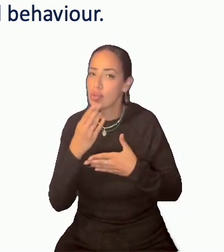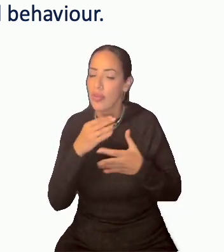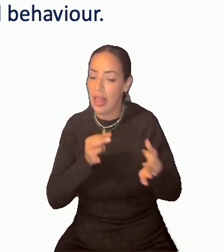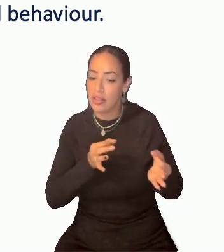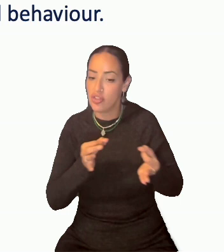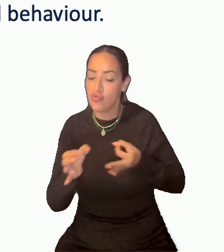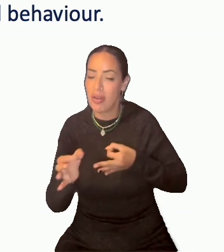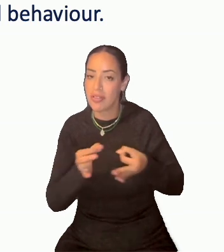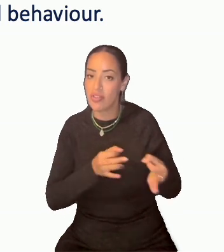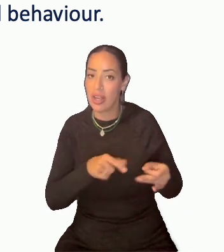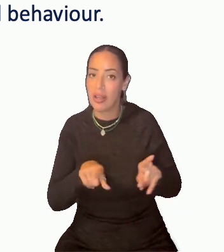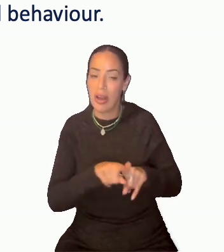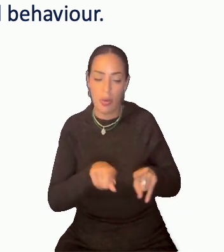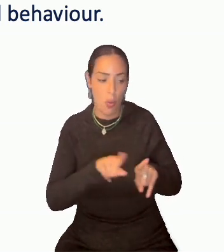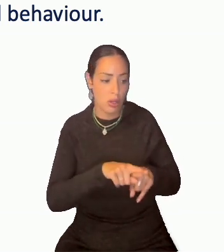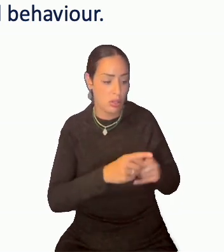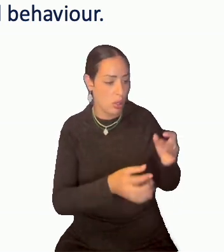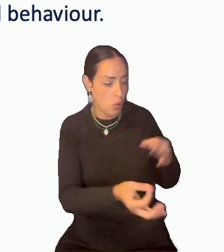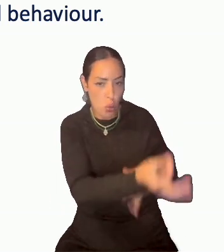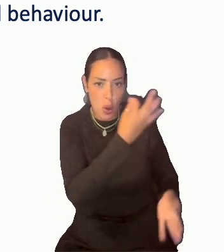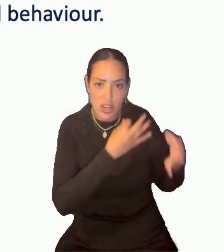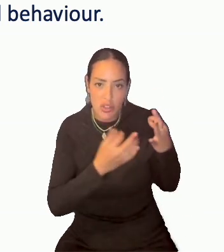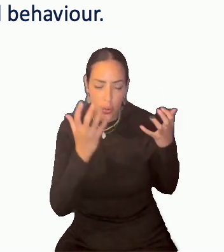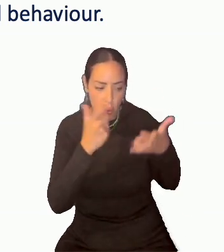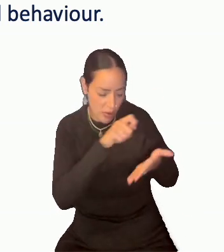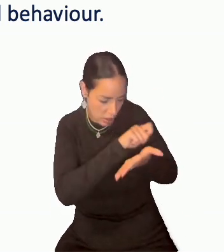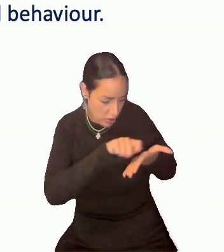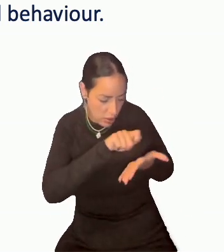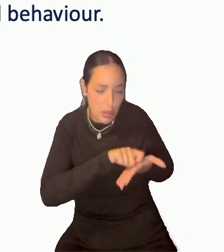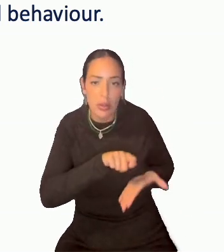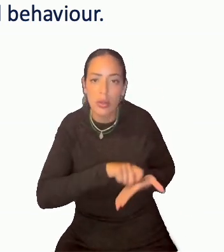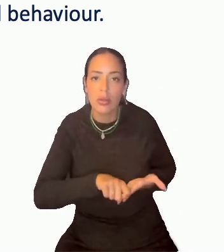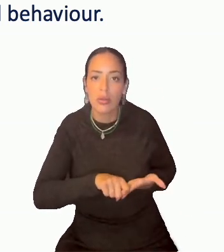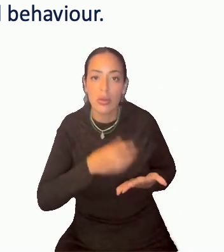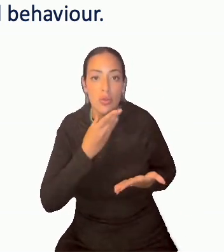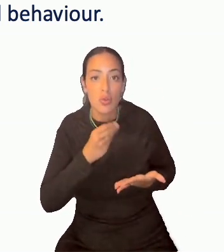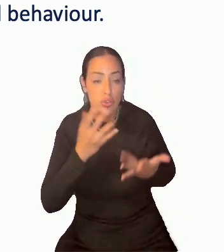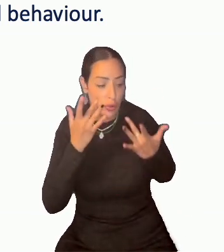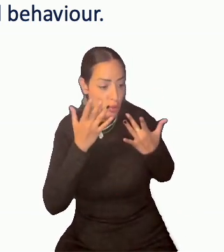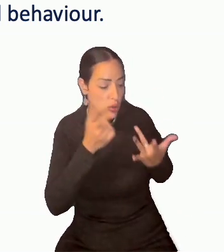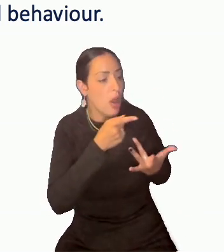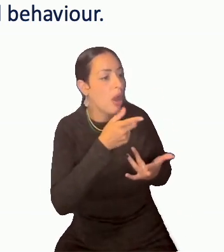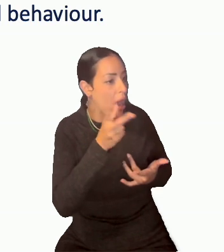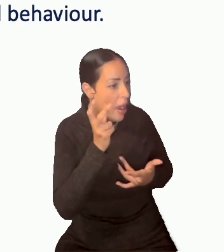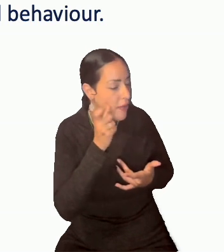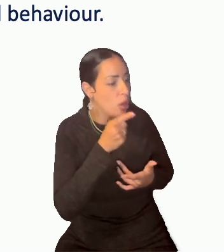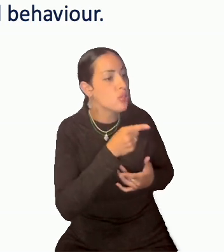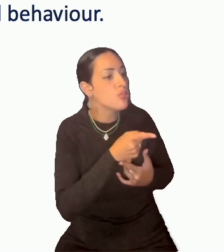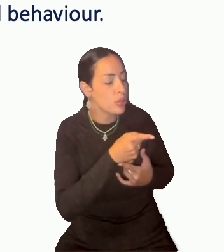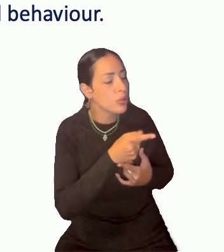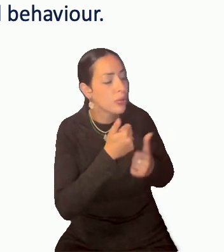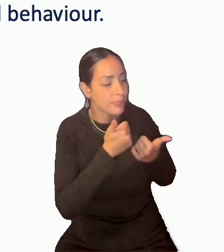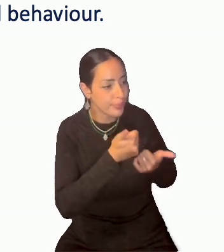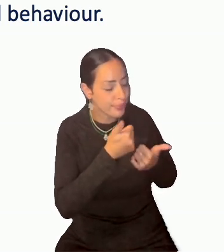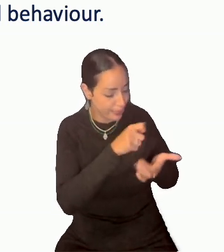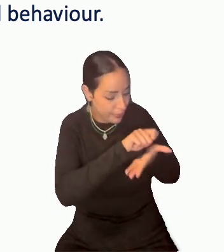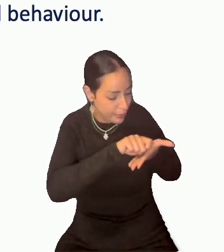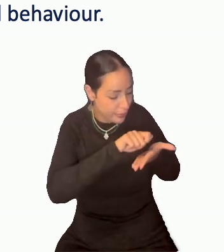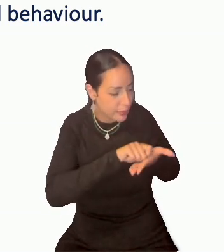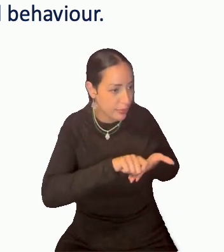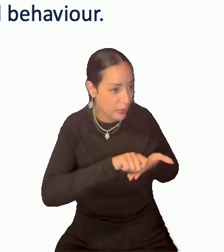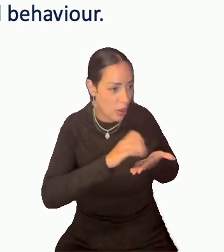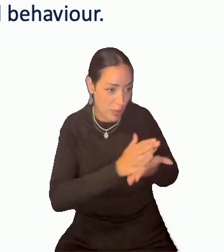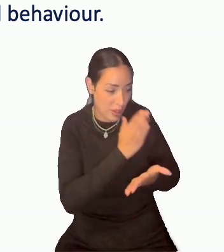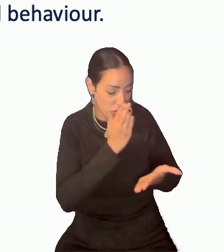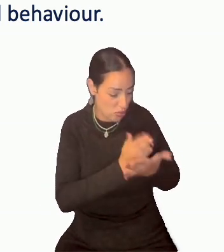and strategies like writing down questions and concerns can be a useful way of demonstrating that you've heard what someone has told you and